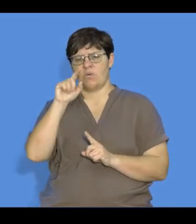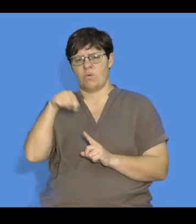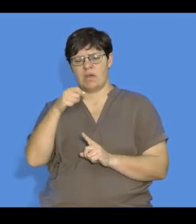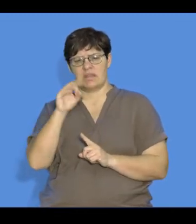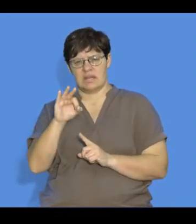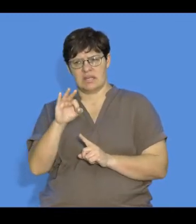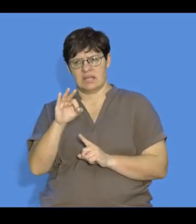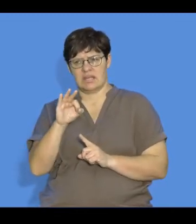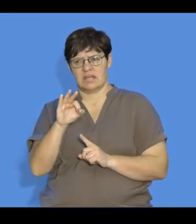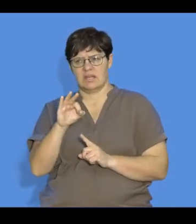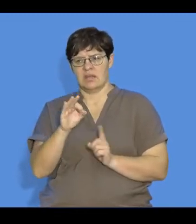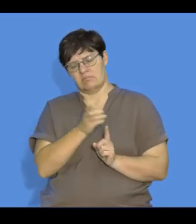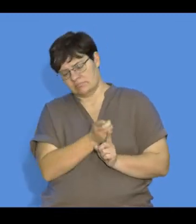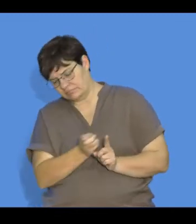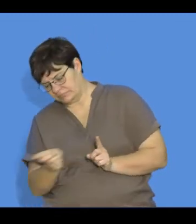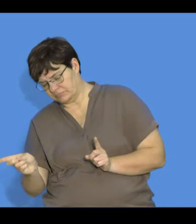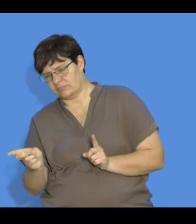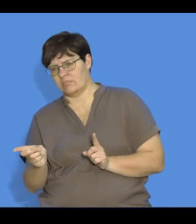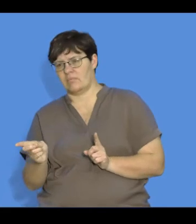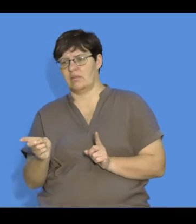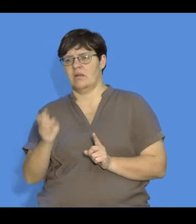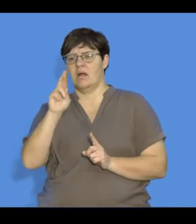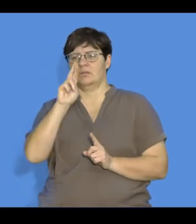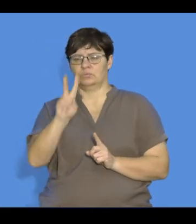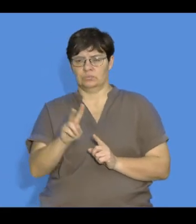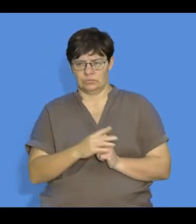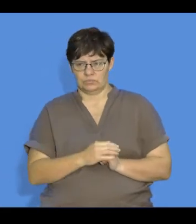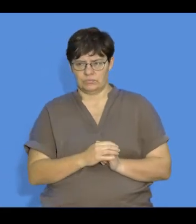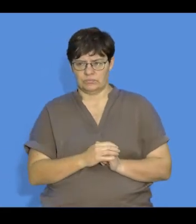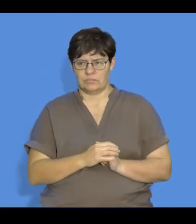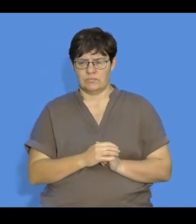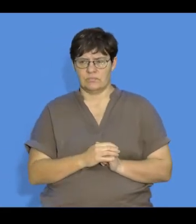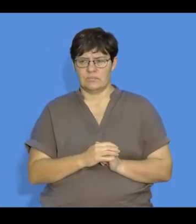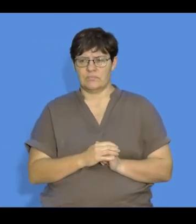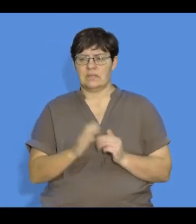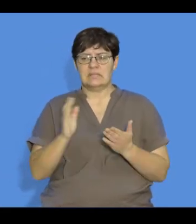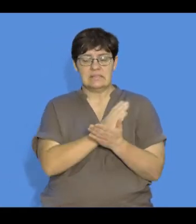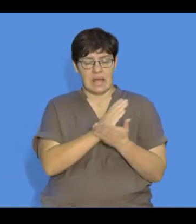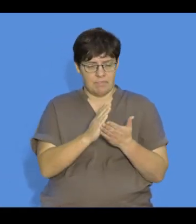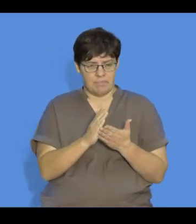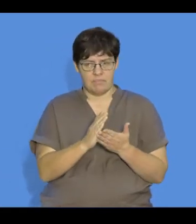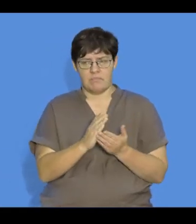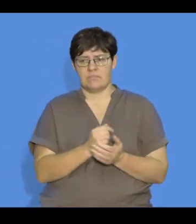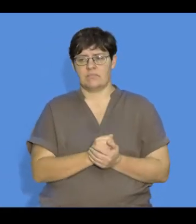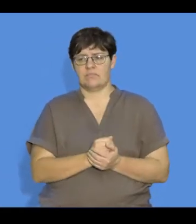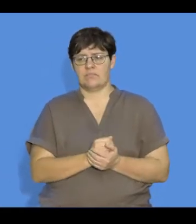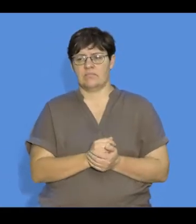amperes actually goes to this resistor R2, right? Now, some of the current will go through